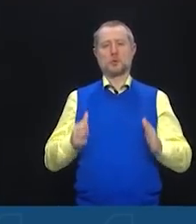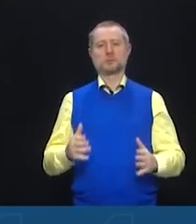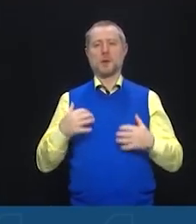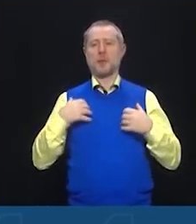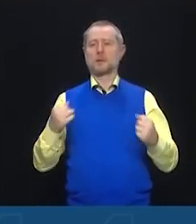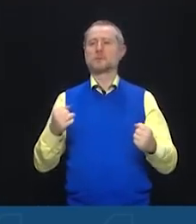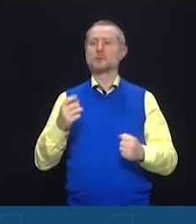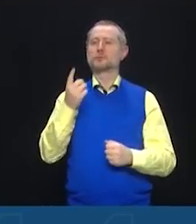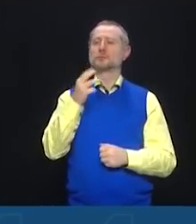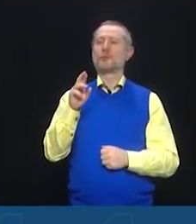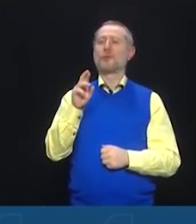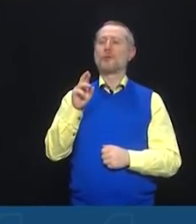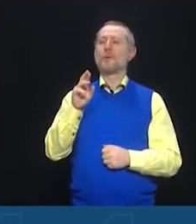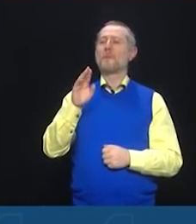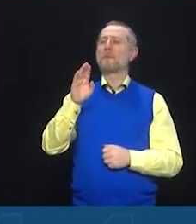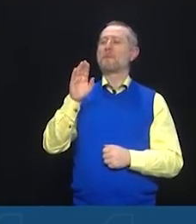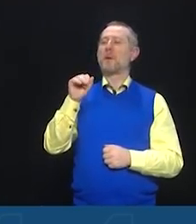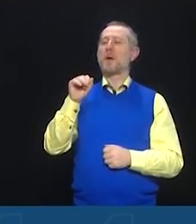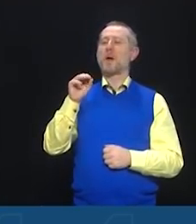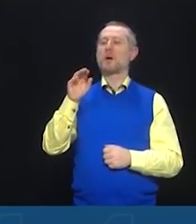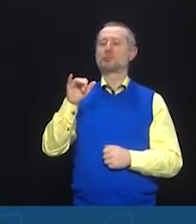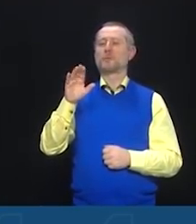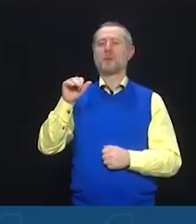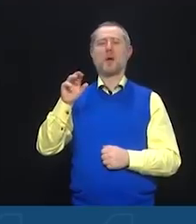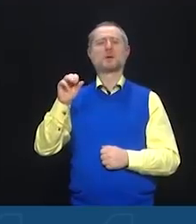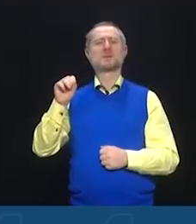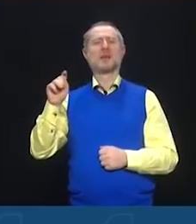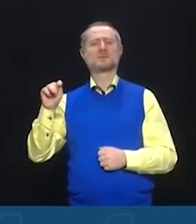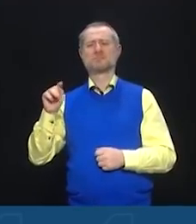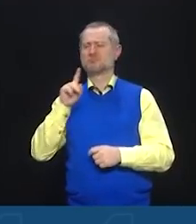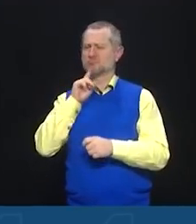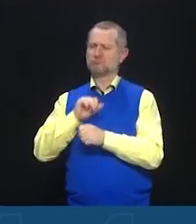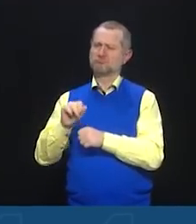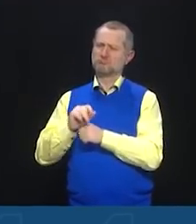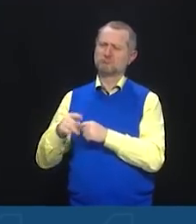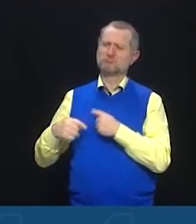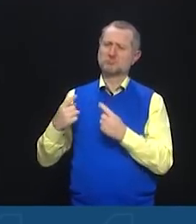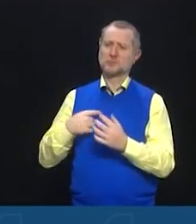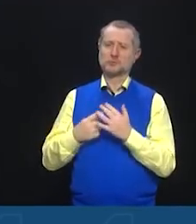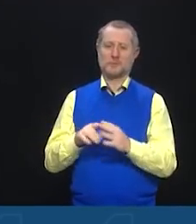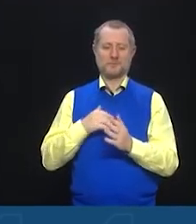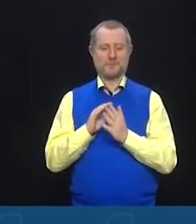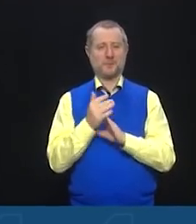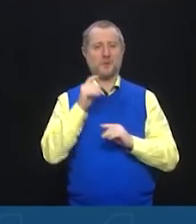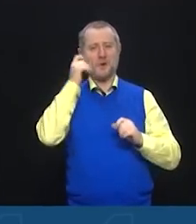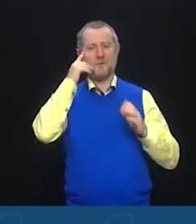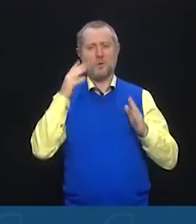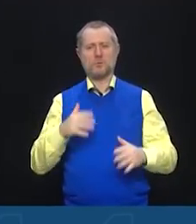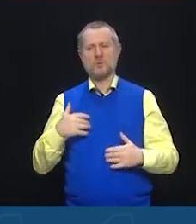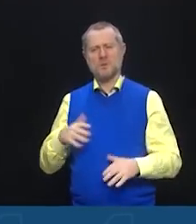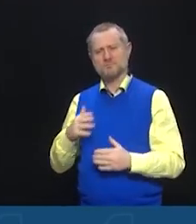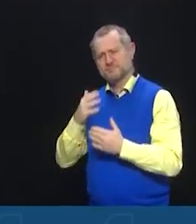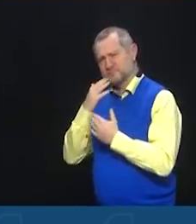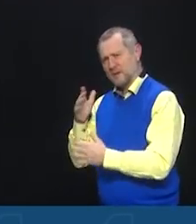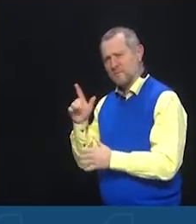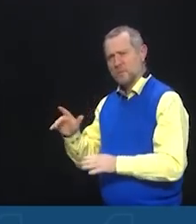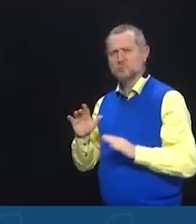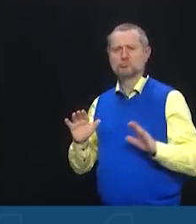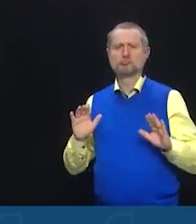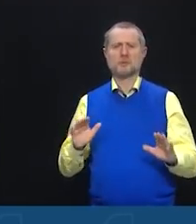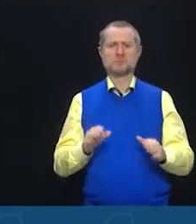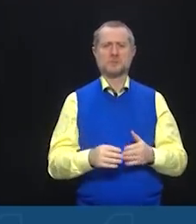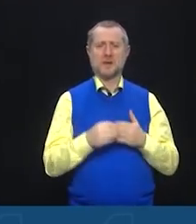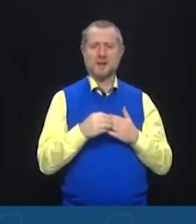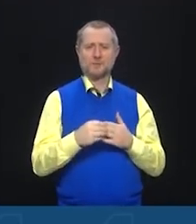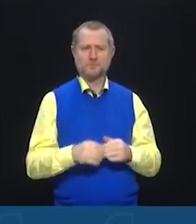who has been on the front lines with us since almost since the beginning of our administration. I want to thank her for her incredible leadership as we